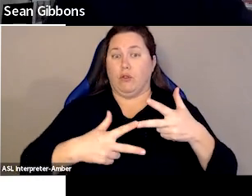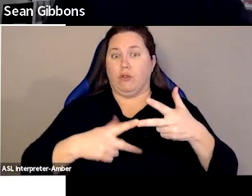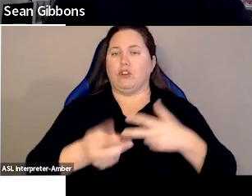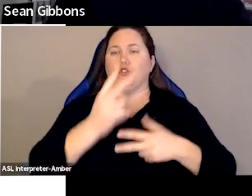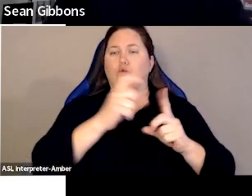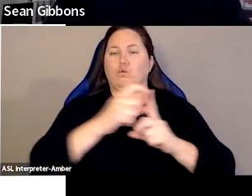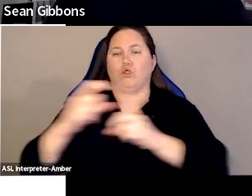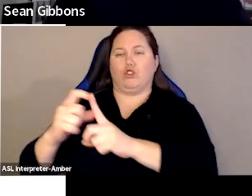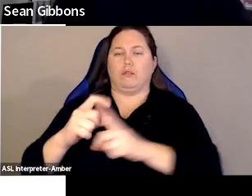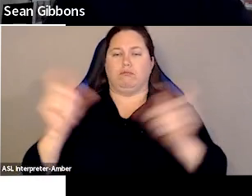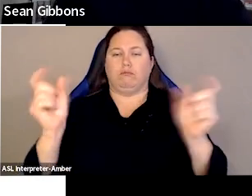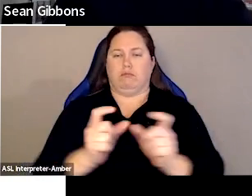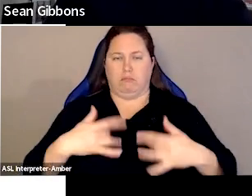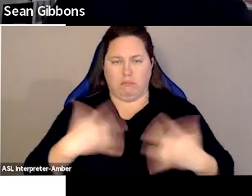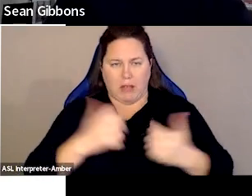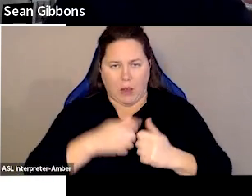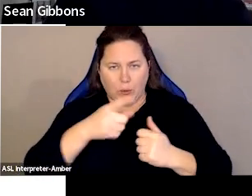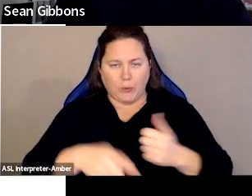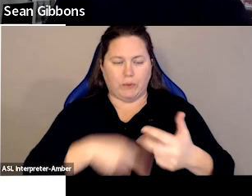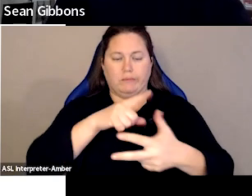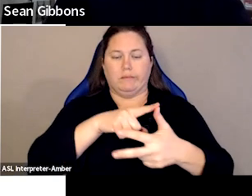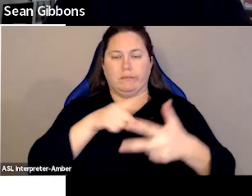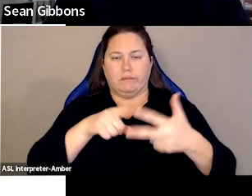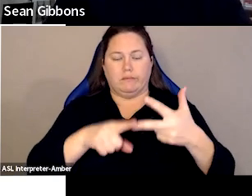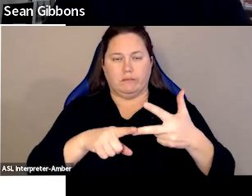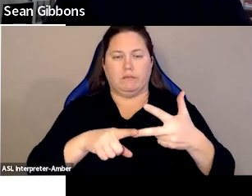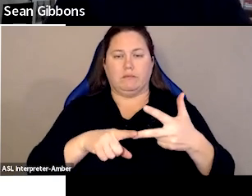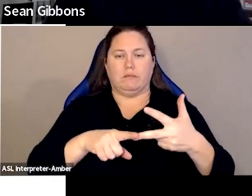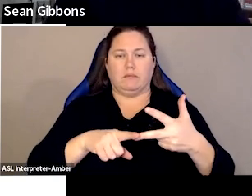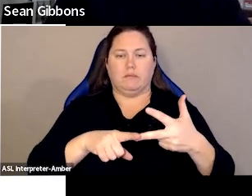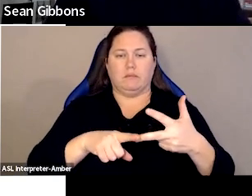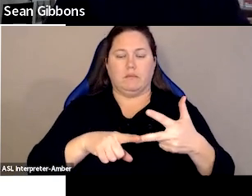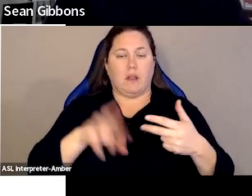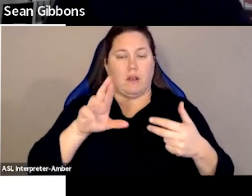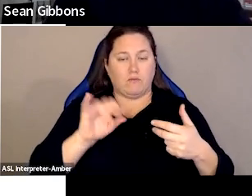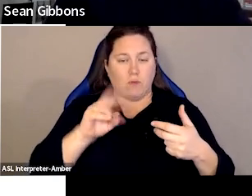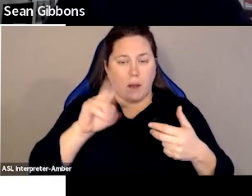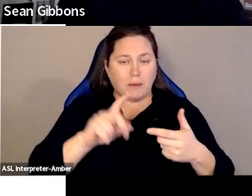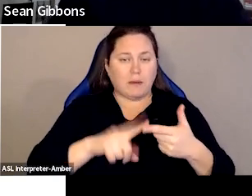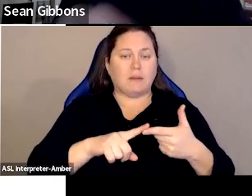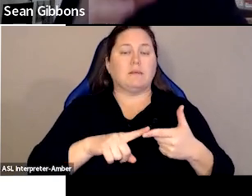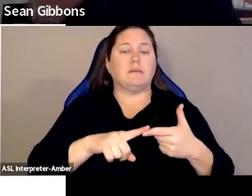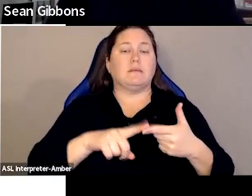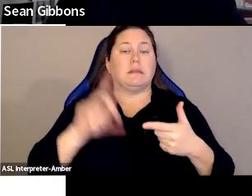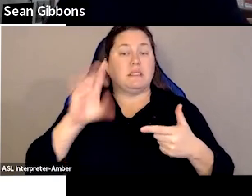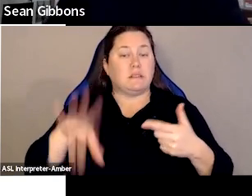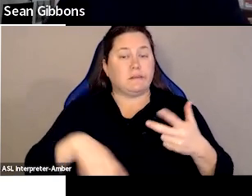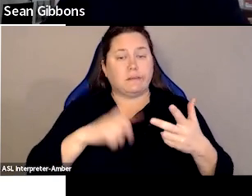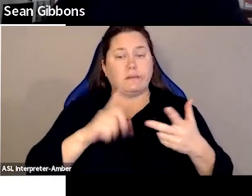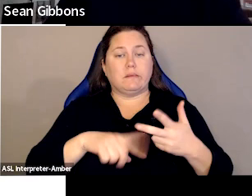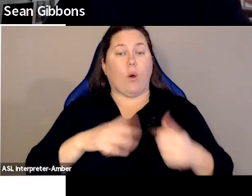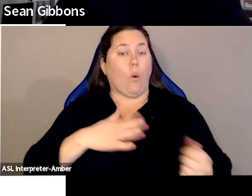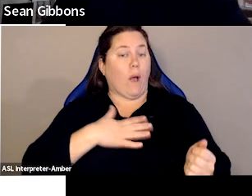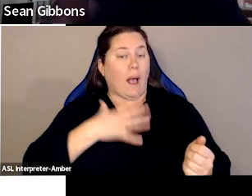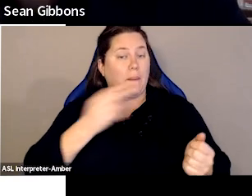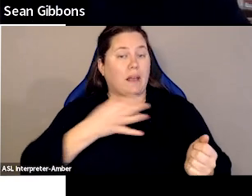everybody's starting to get there already. Hey, Robin, how are you? In DC, happy and curious.